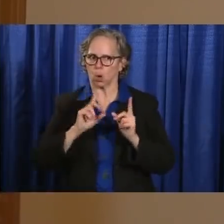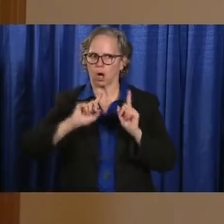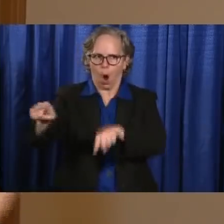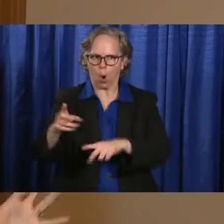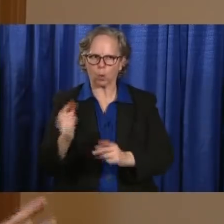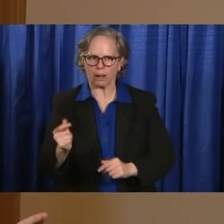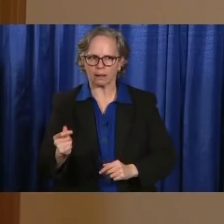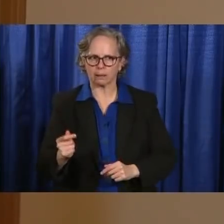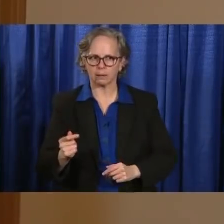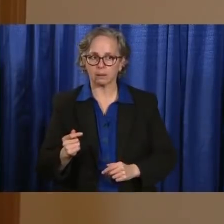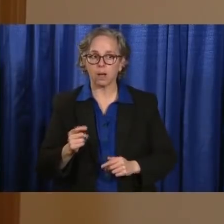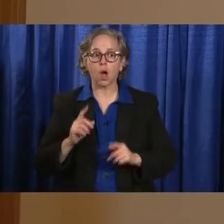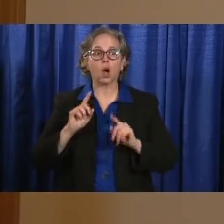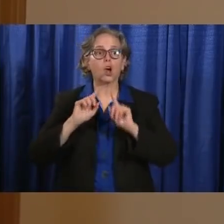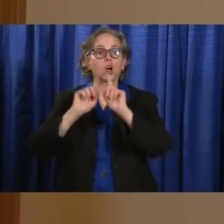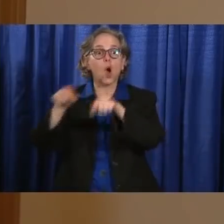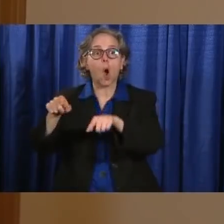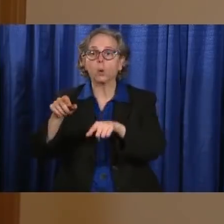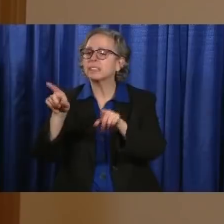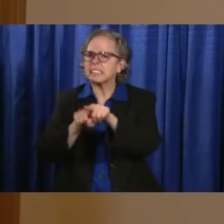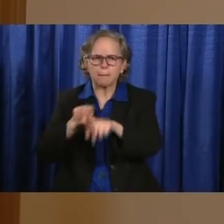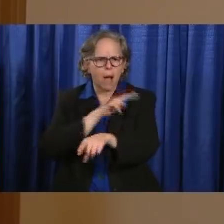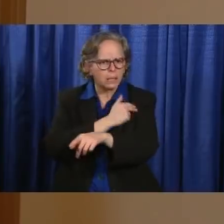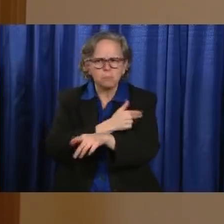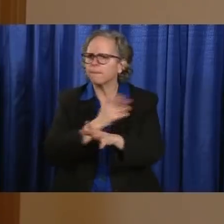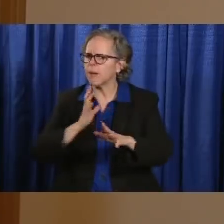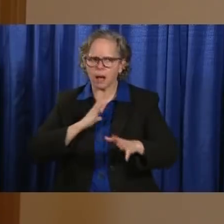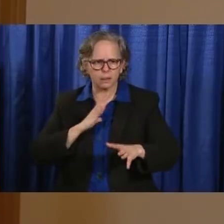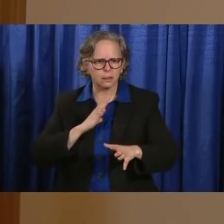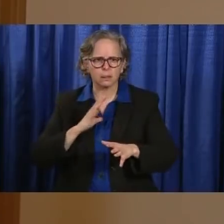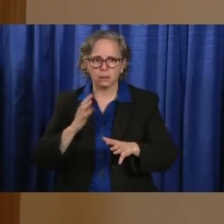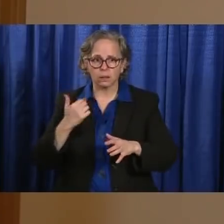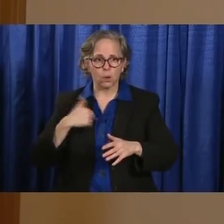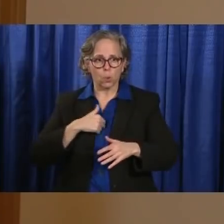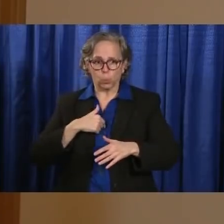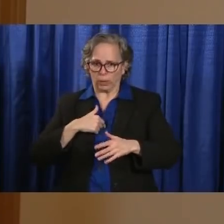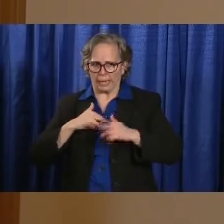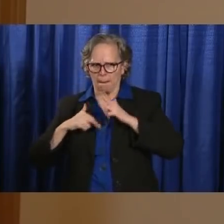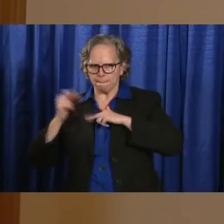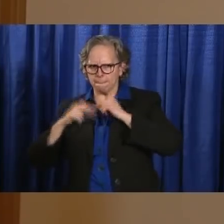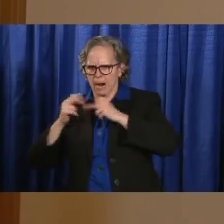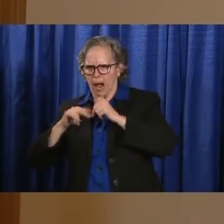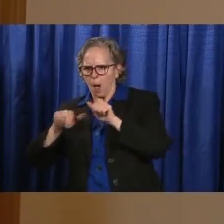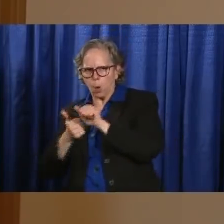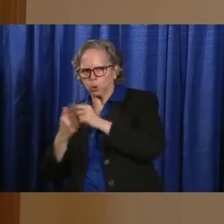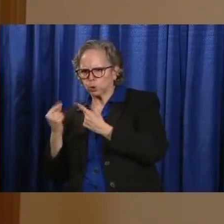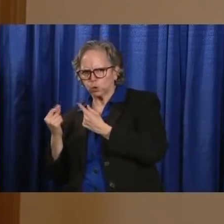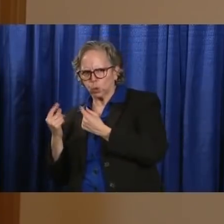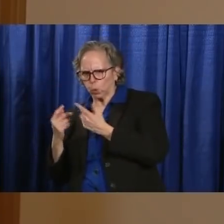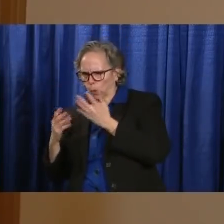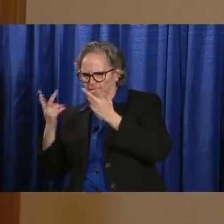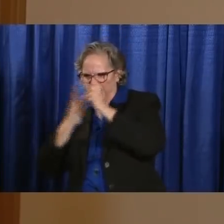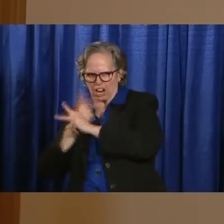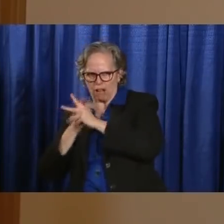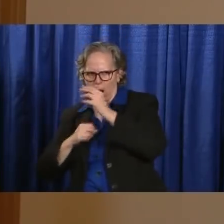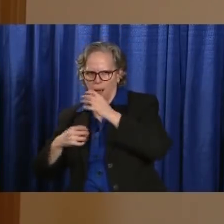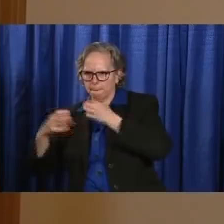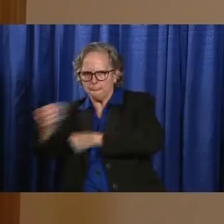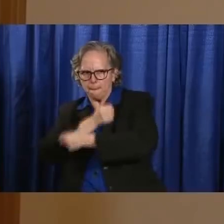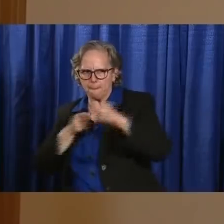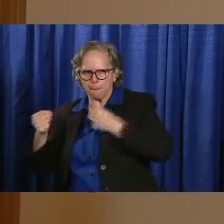what we're doing behind the scenes. We're building whole new airports and traffic control. But for you at home, keep going through your regular